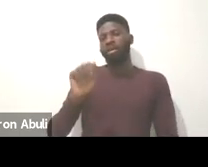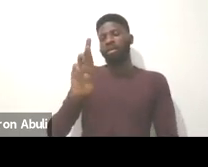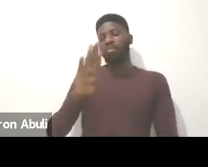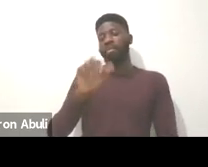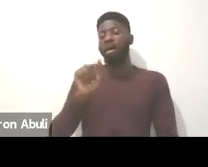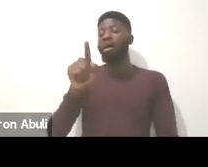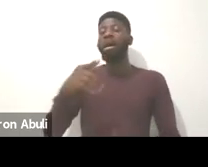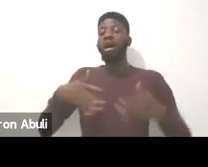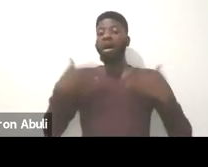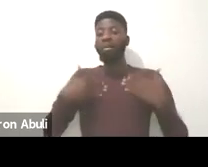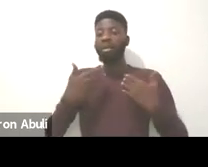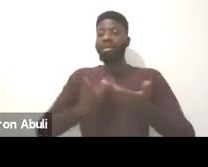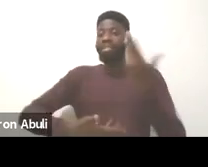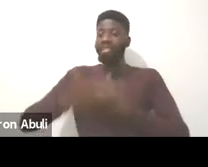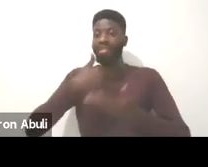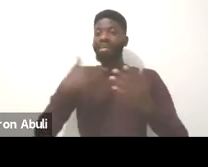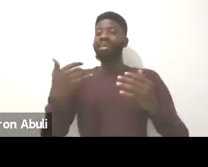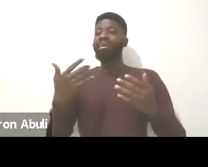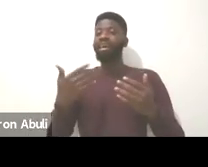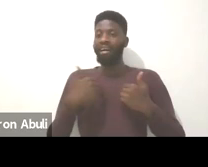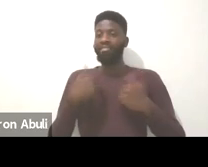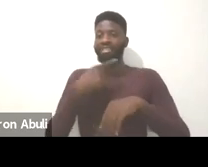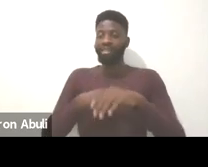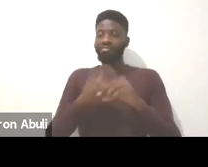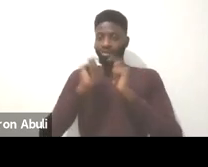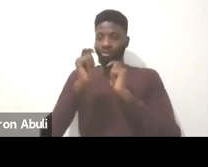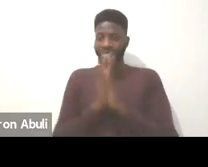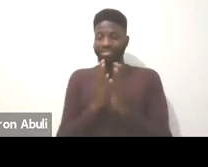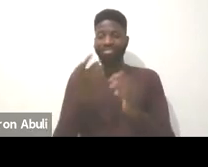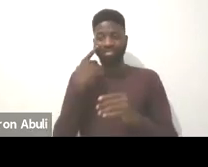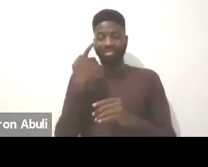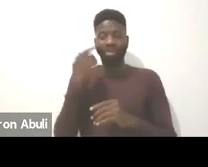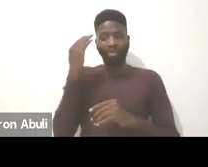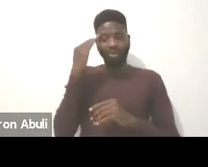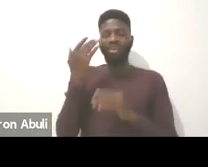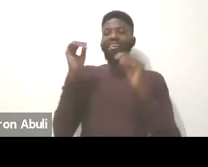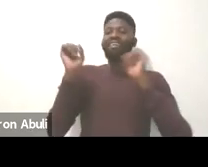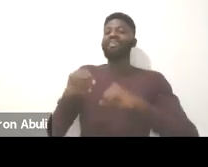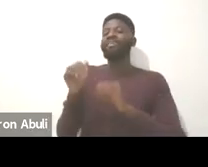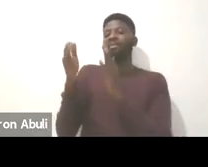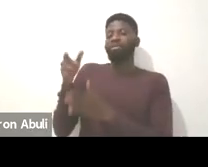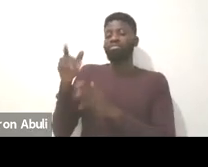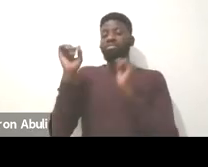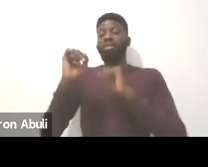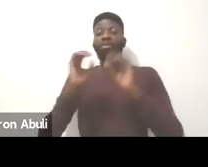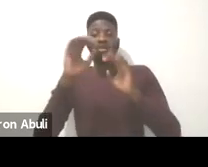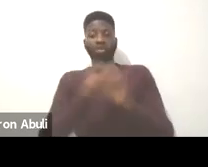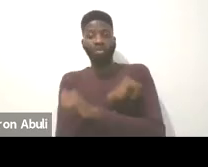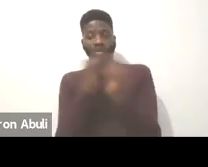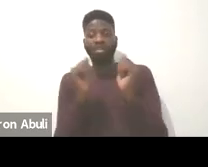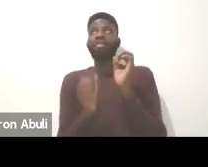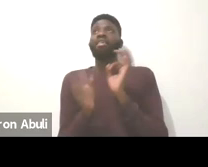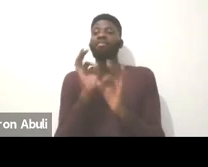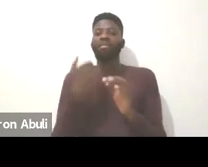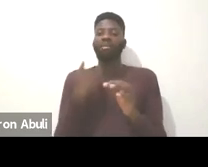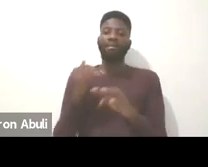when I talk to her, or I'll know that she's a jovial, she doesn't or she can communicate well if I ask